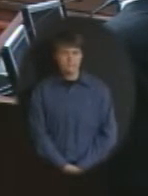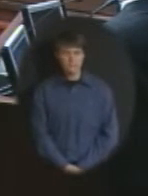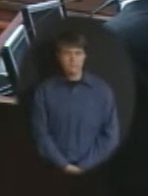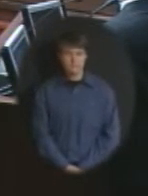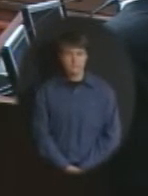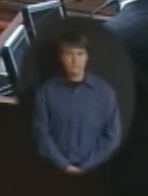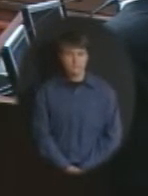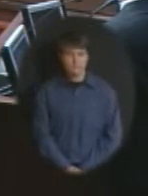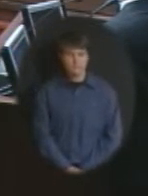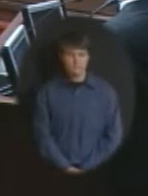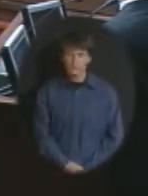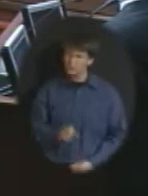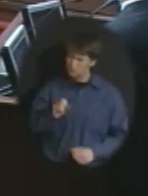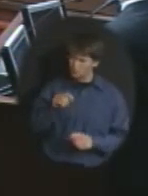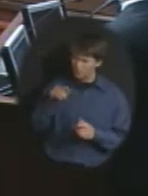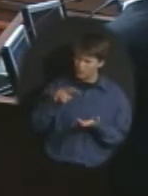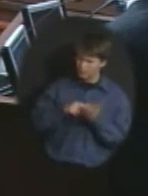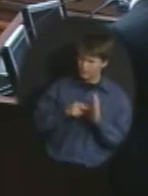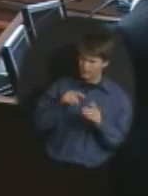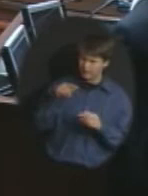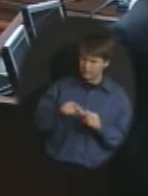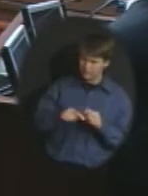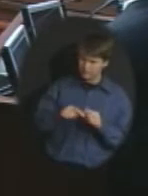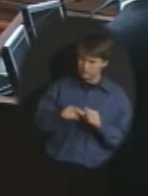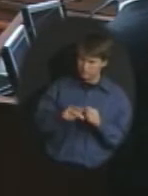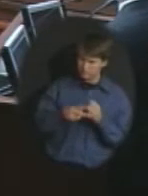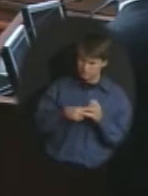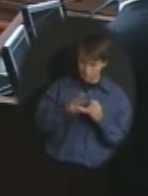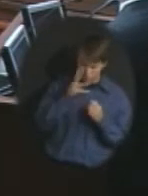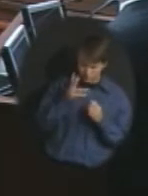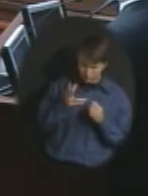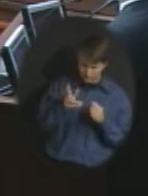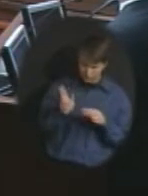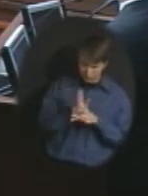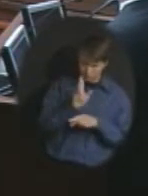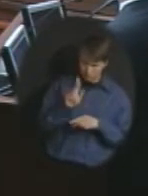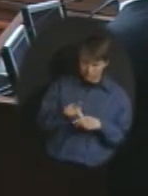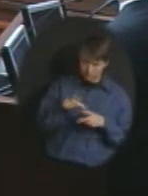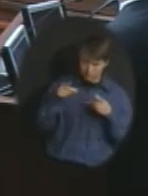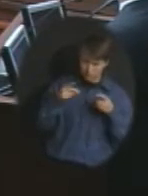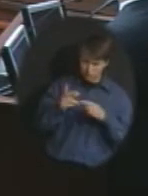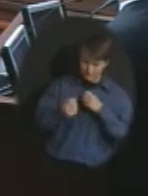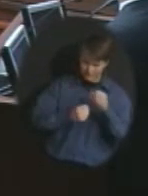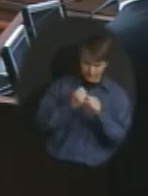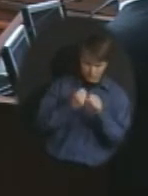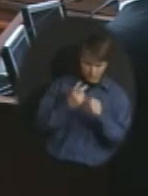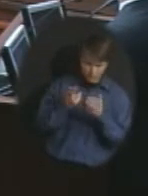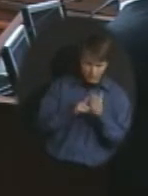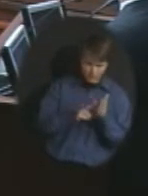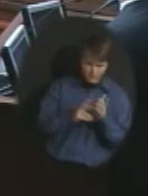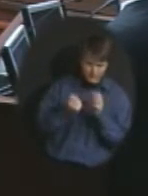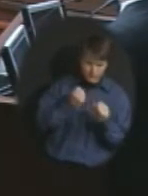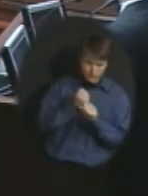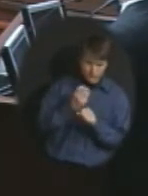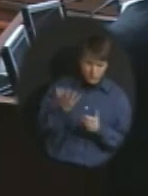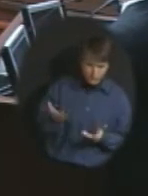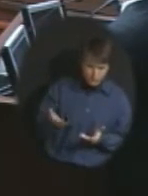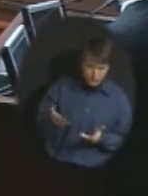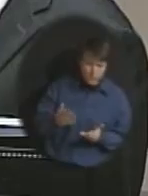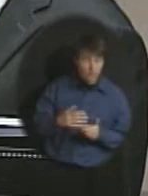would this reserve be potentially used up during the course of the year, of the contract year?